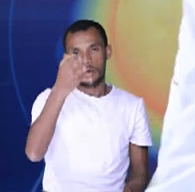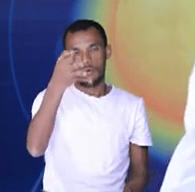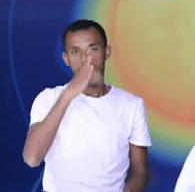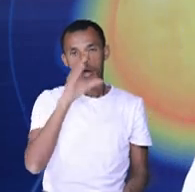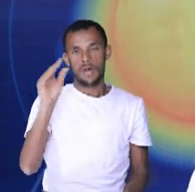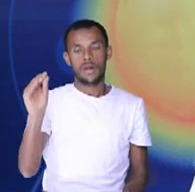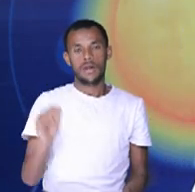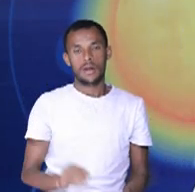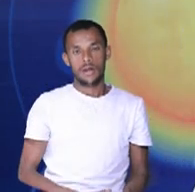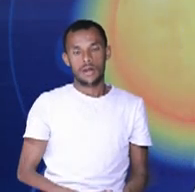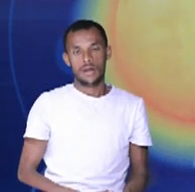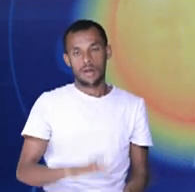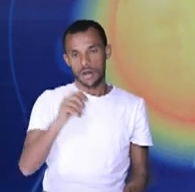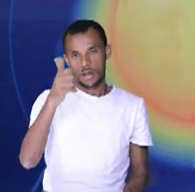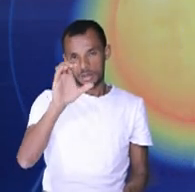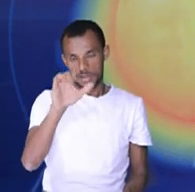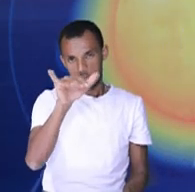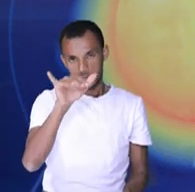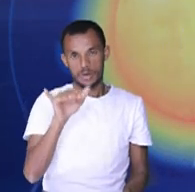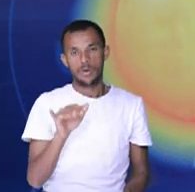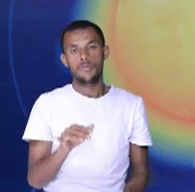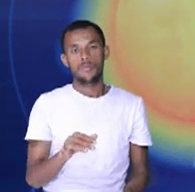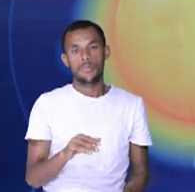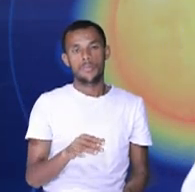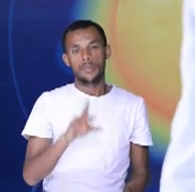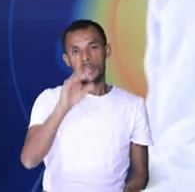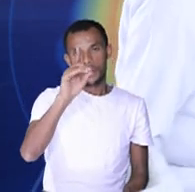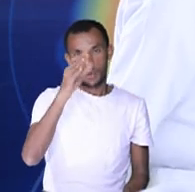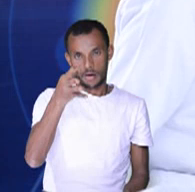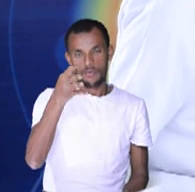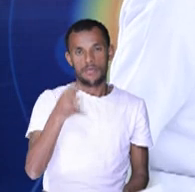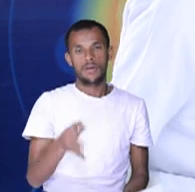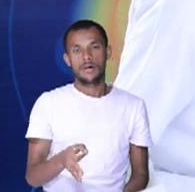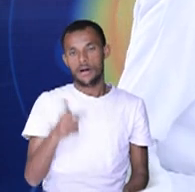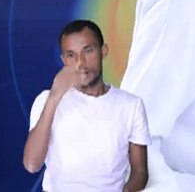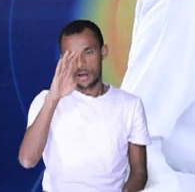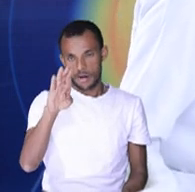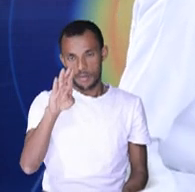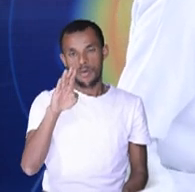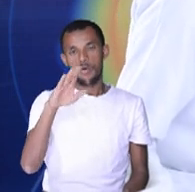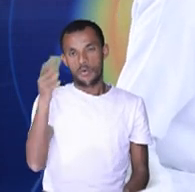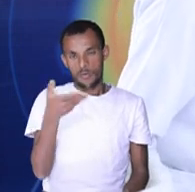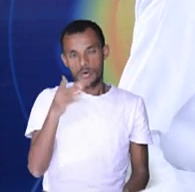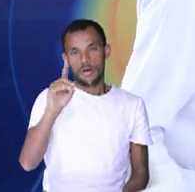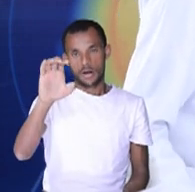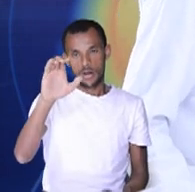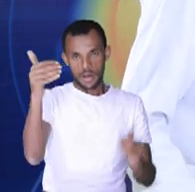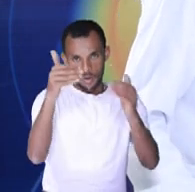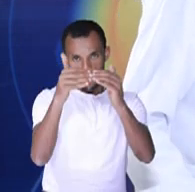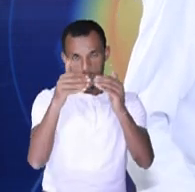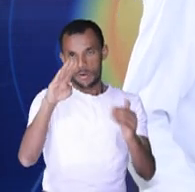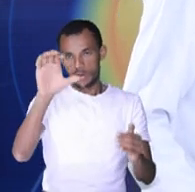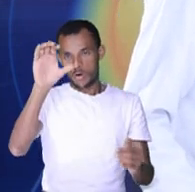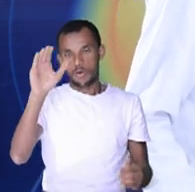EF and AC is corresponding with DF. So AB over DE equals